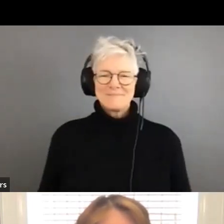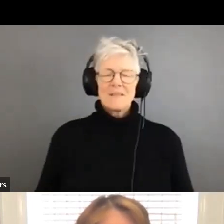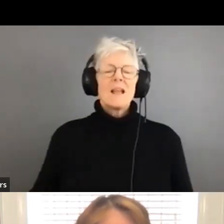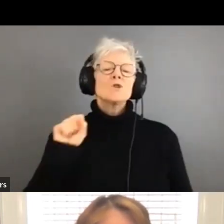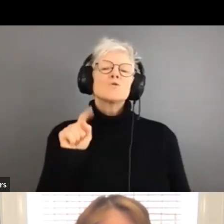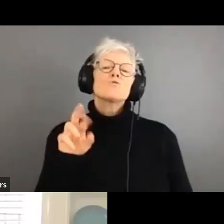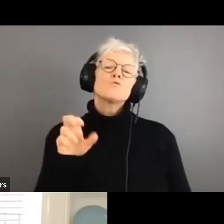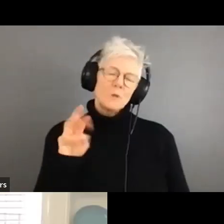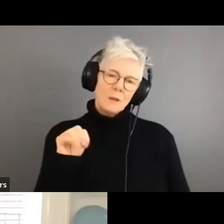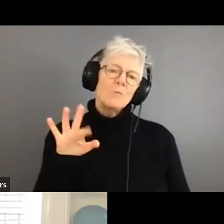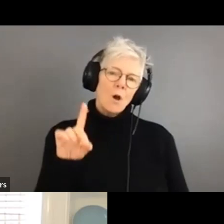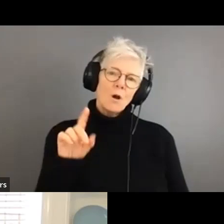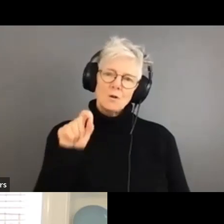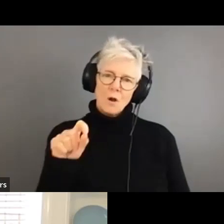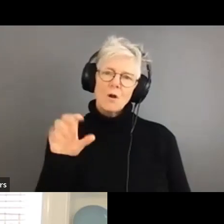StreamYard.com. Yes.